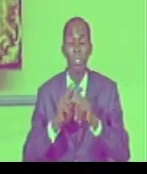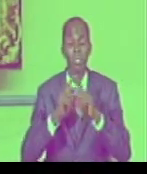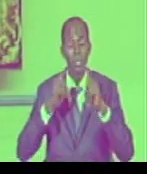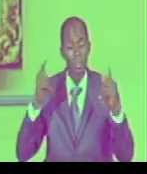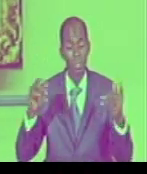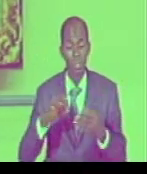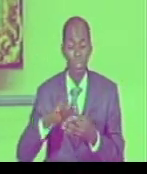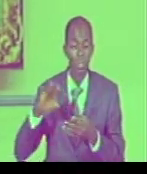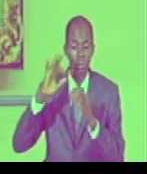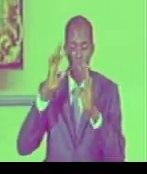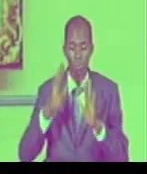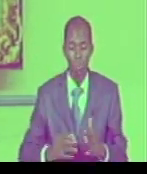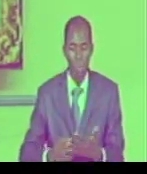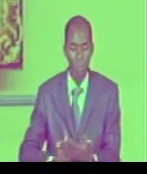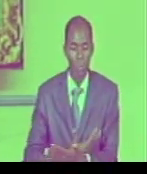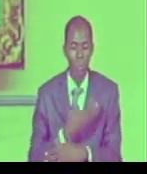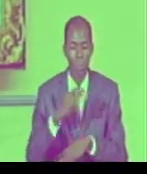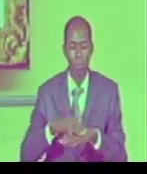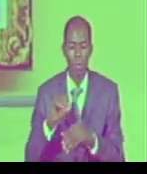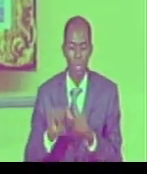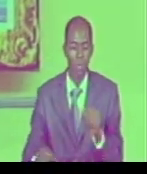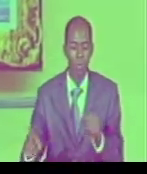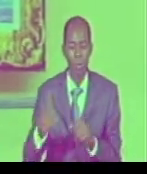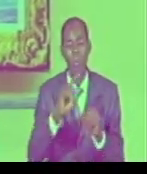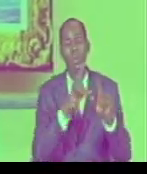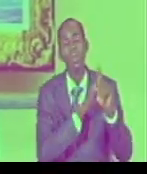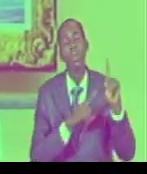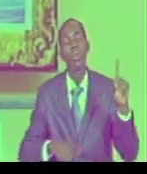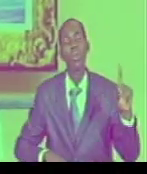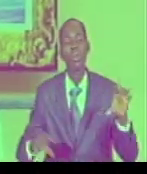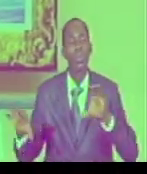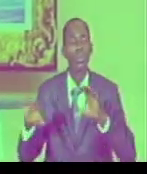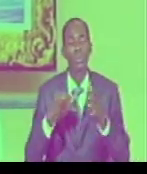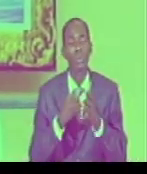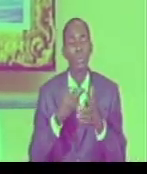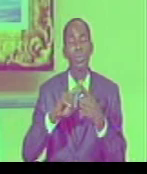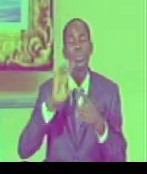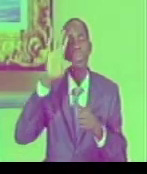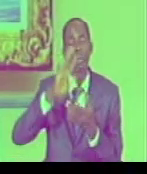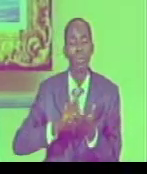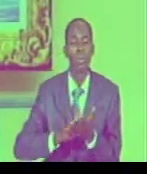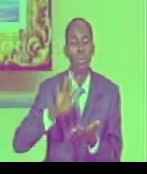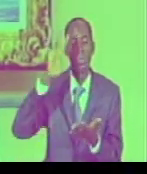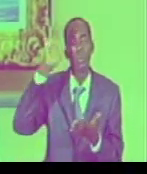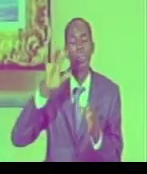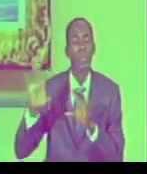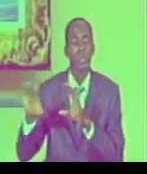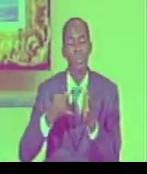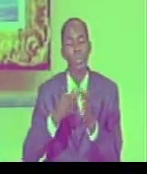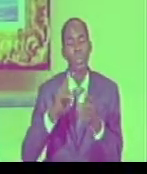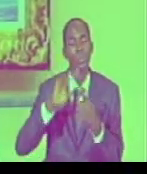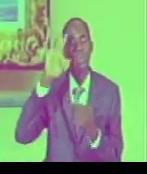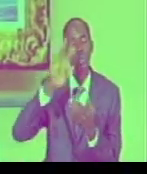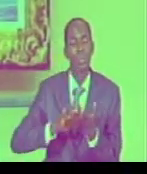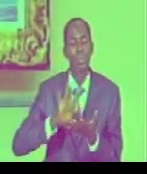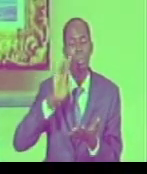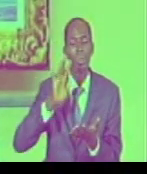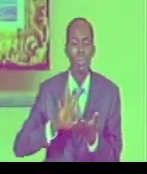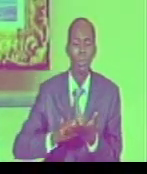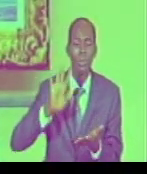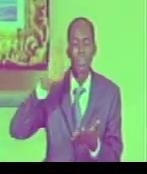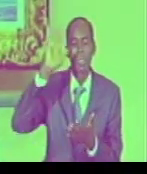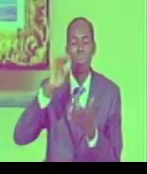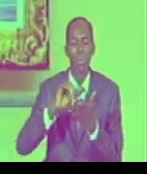of everyone. Pray. Lord, do it to your glory. Do it to your glory. Glorify your holy name. Let there